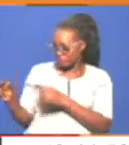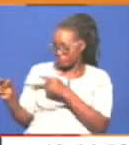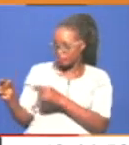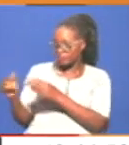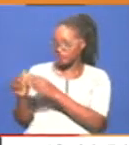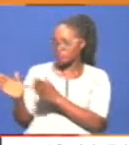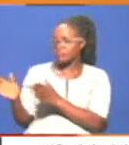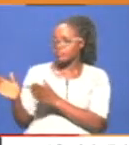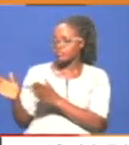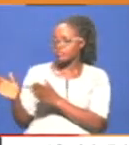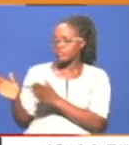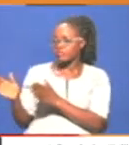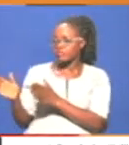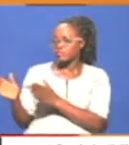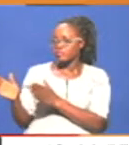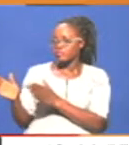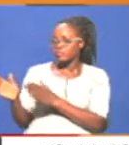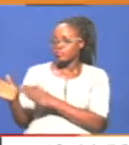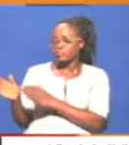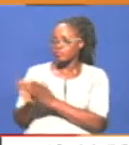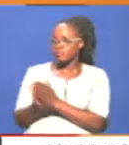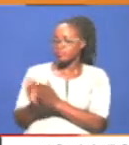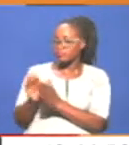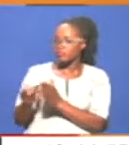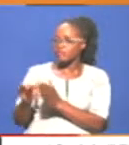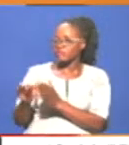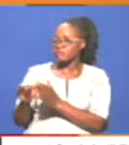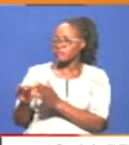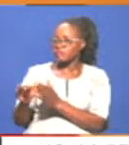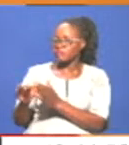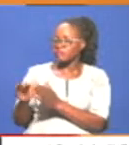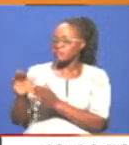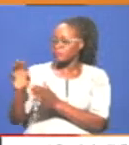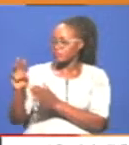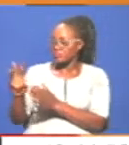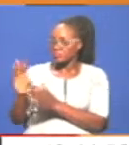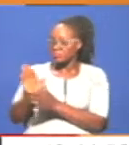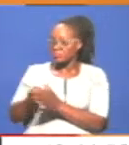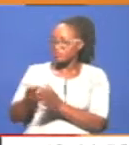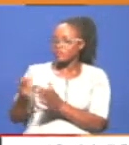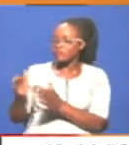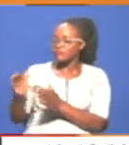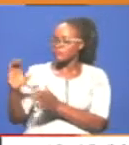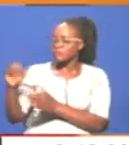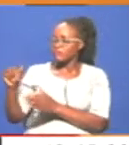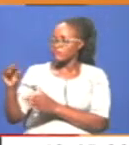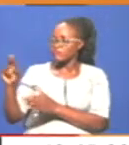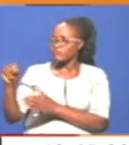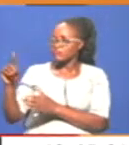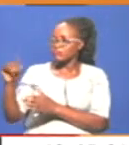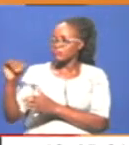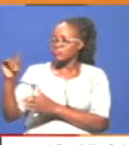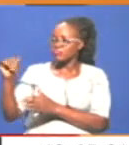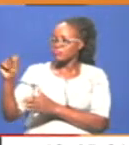section. Open. Yeah, then you've got the women, so you just add W, so you've got the women candidate master, women feeder master, women international